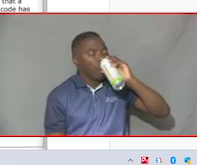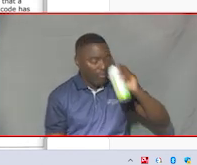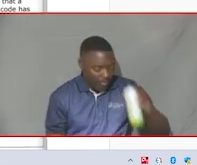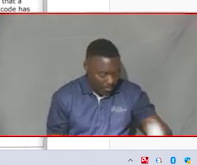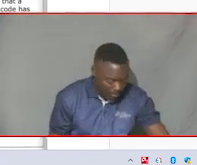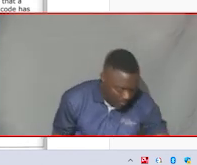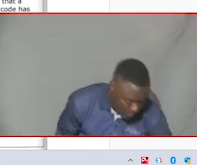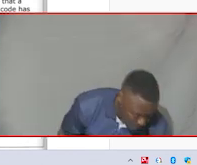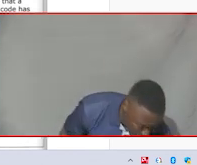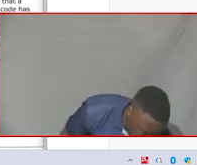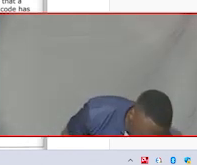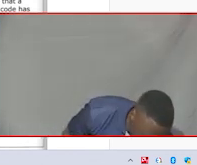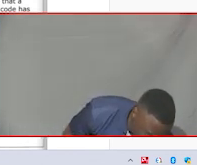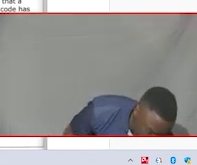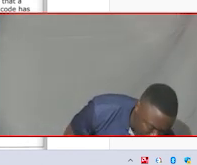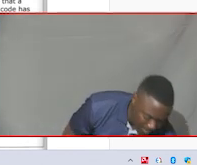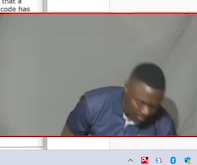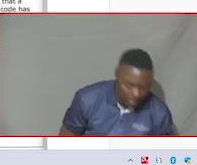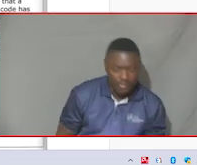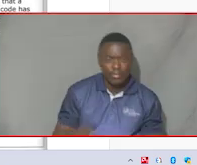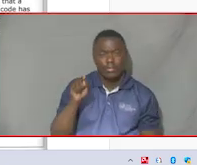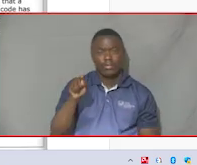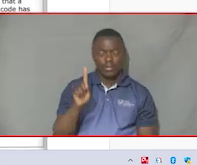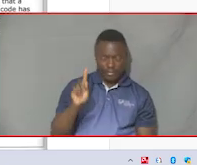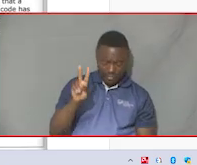We are busy with 1.2.